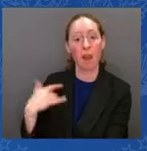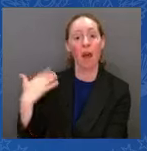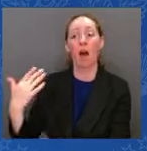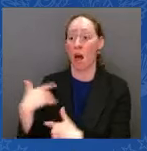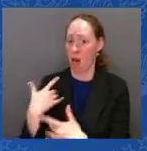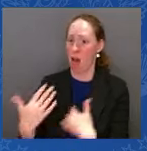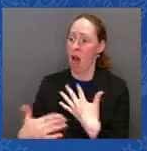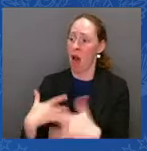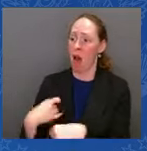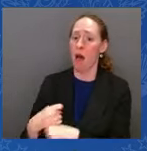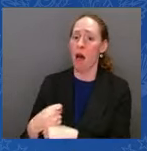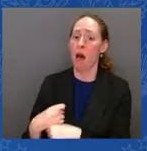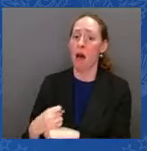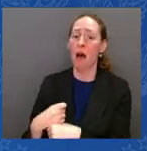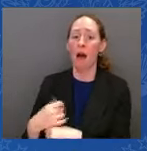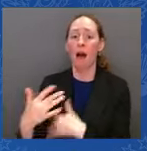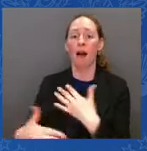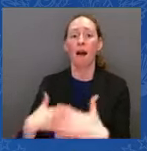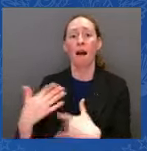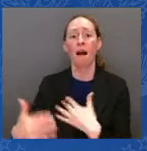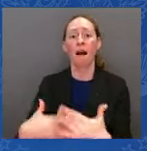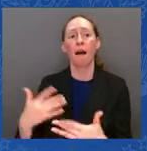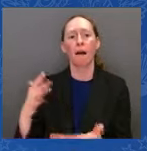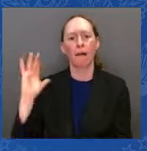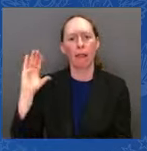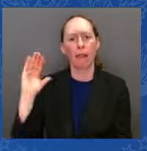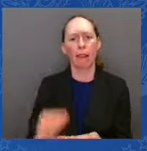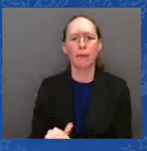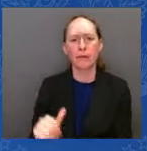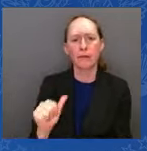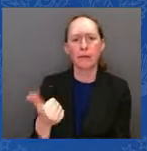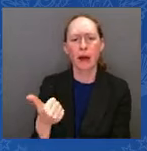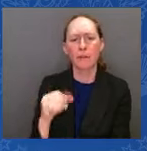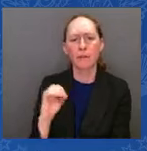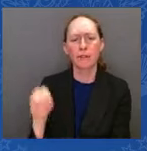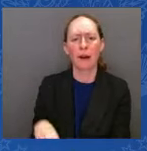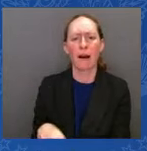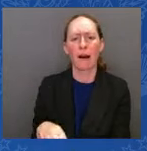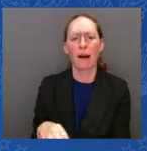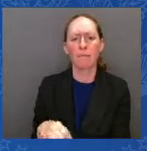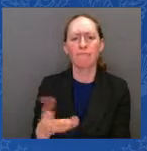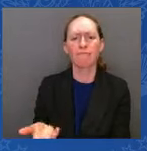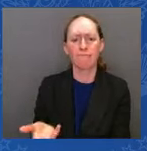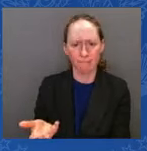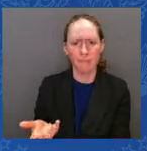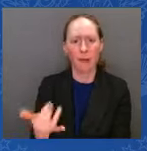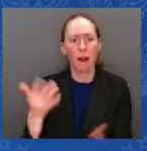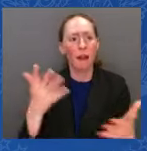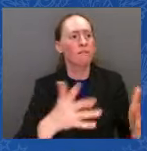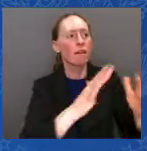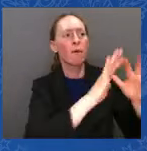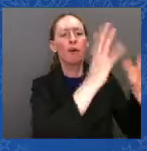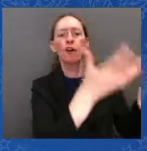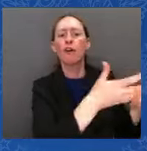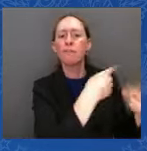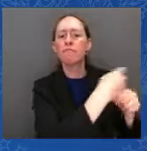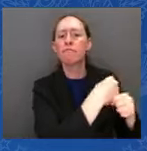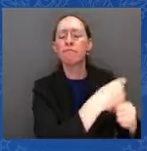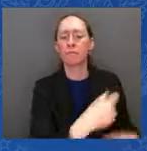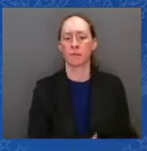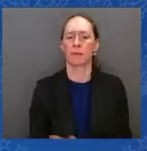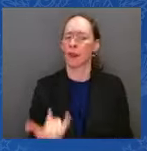world's chips to producing only 10%, despite leading the world in research and design. Now we're turning that